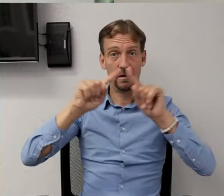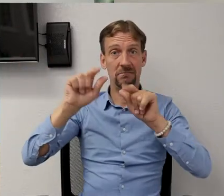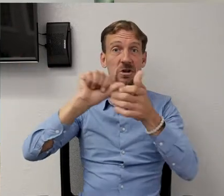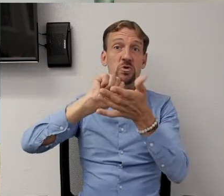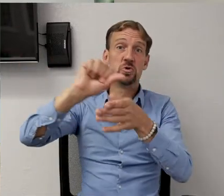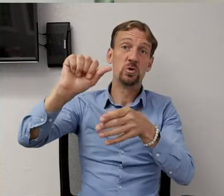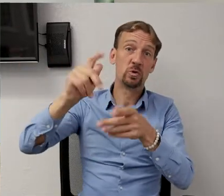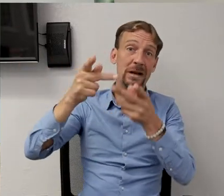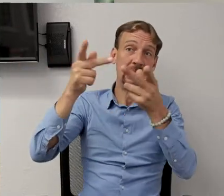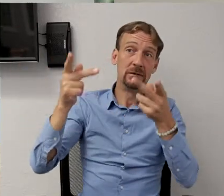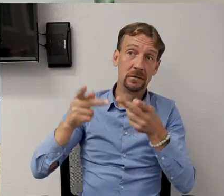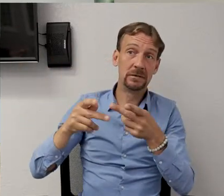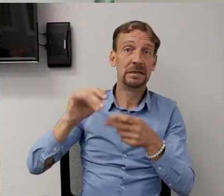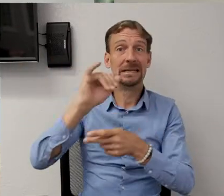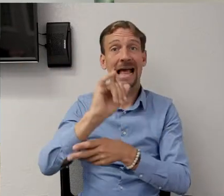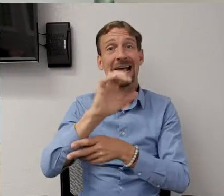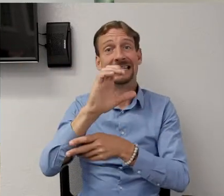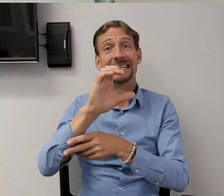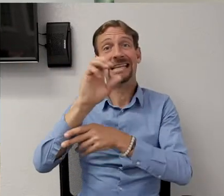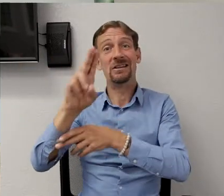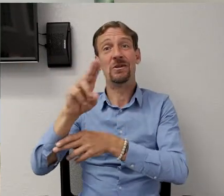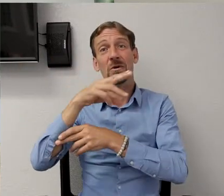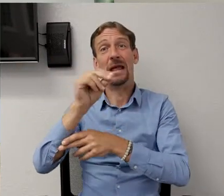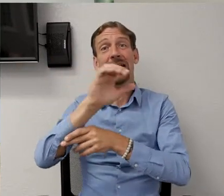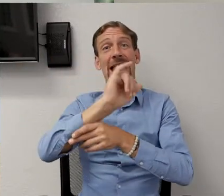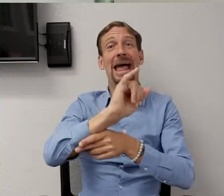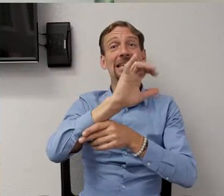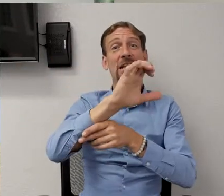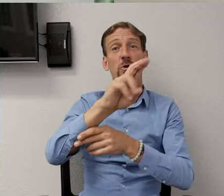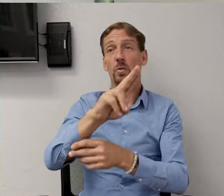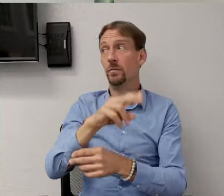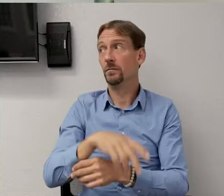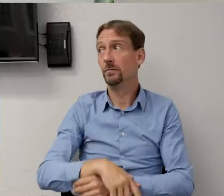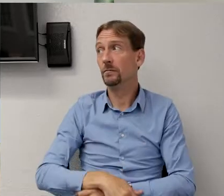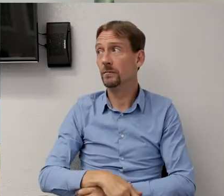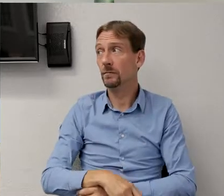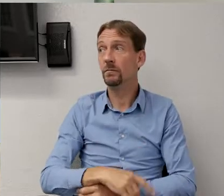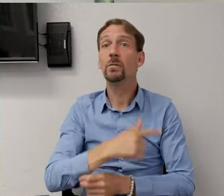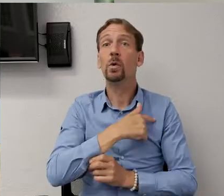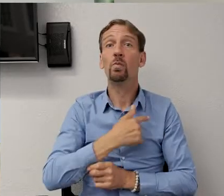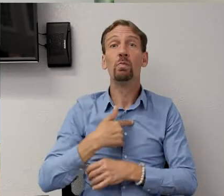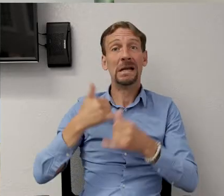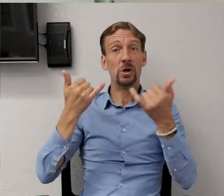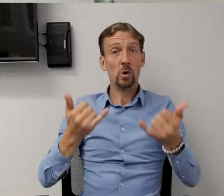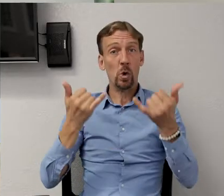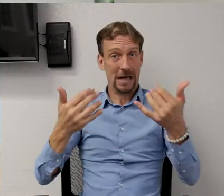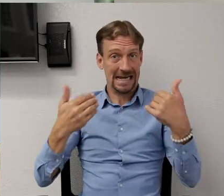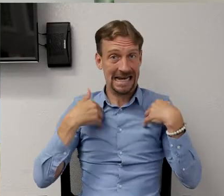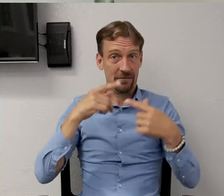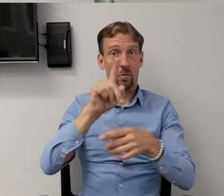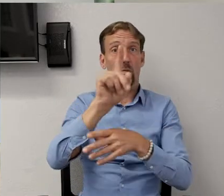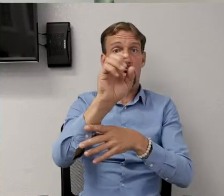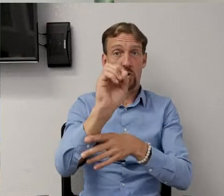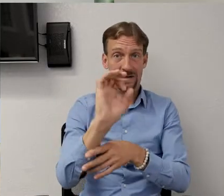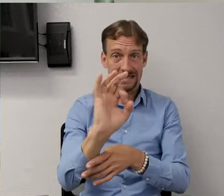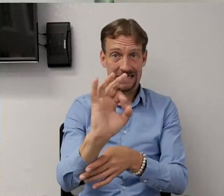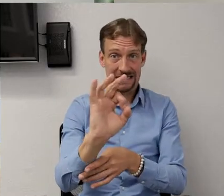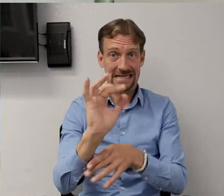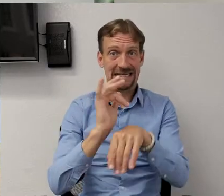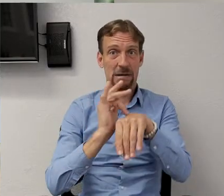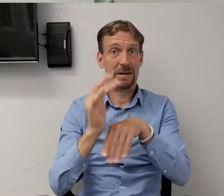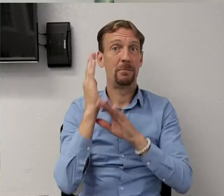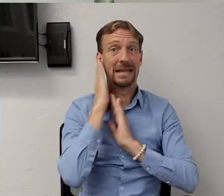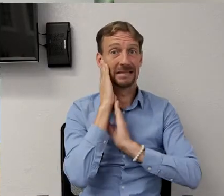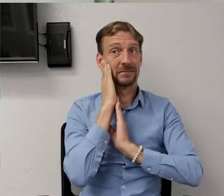surgical units in our ICCU and our ICUs. We currently have 109 empty